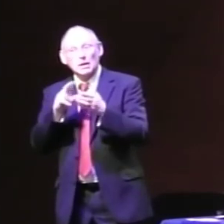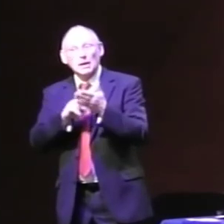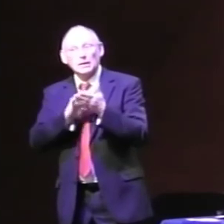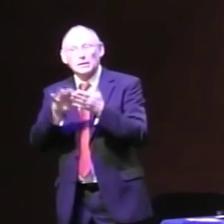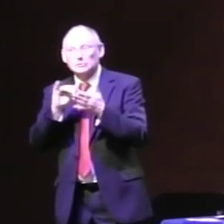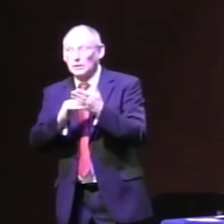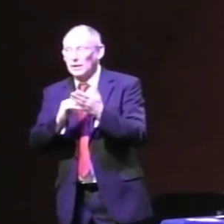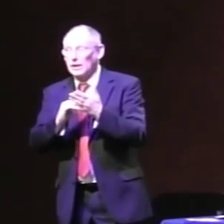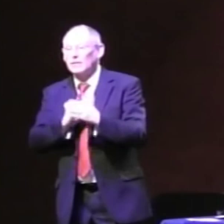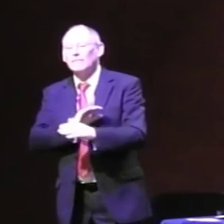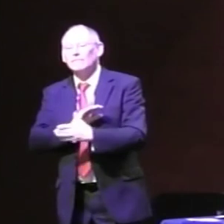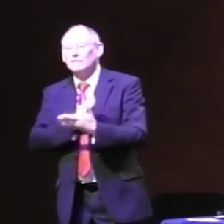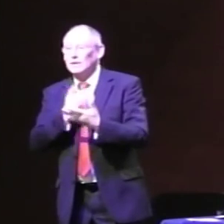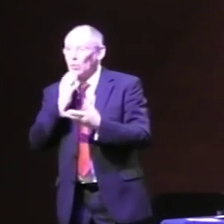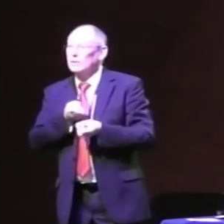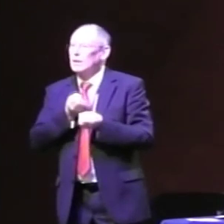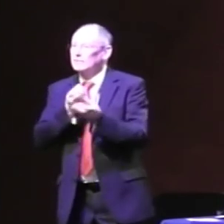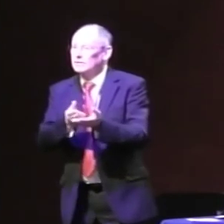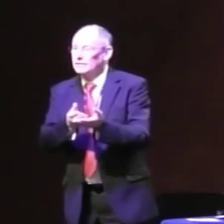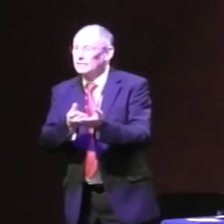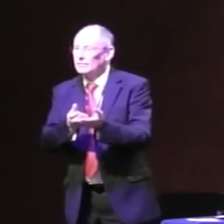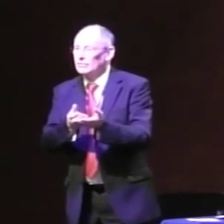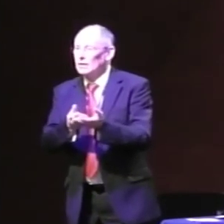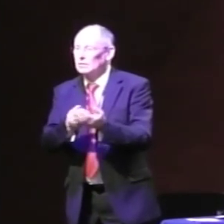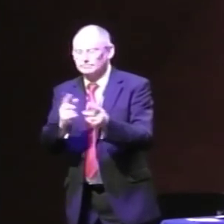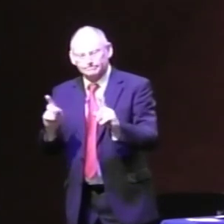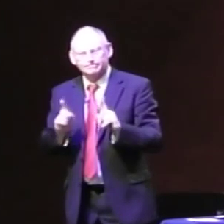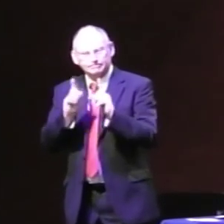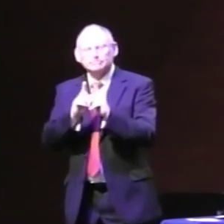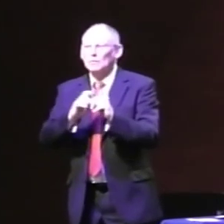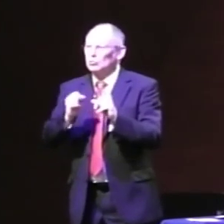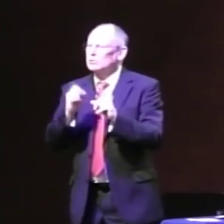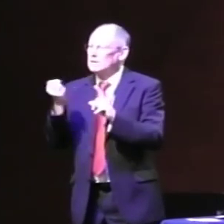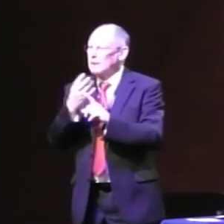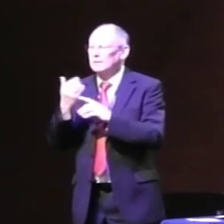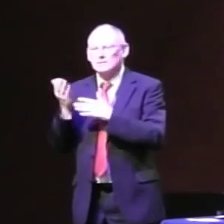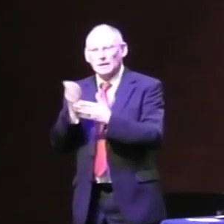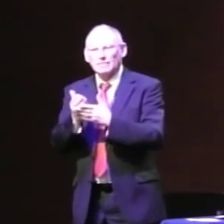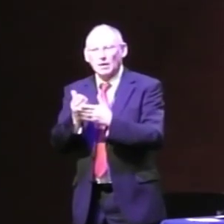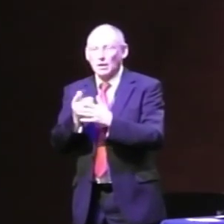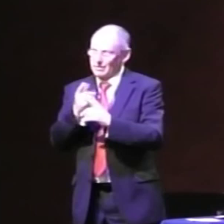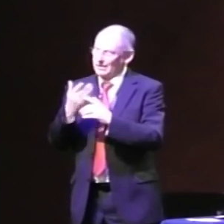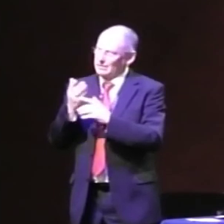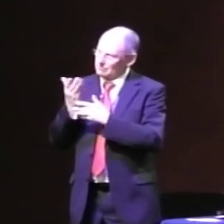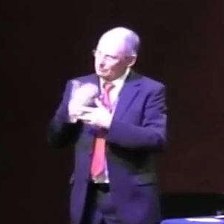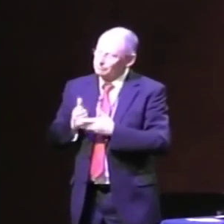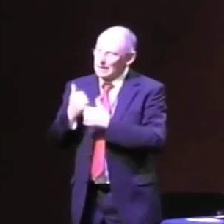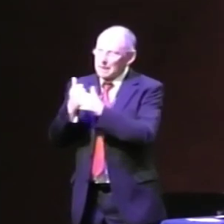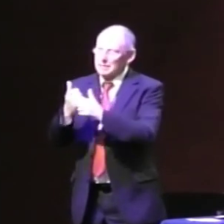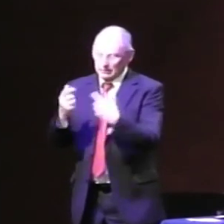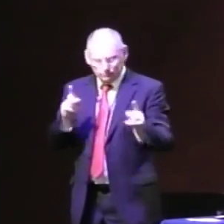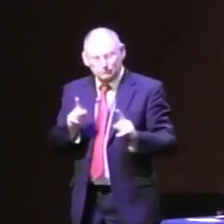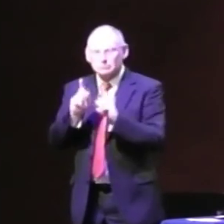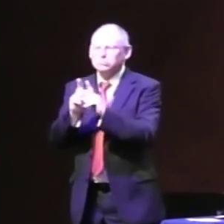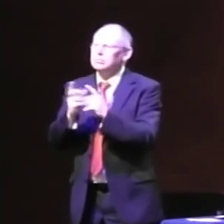is free at the point of delivery. We stand together with the Scottish Ambulance Service as they campaign for a service that they want to provide. And we stand with